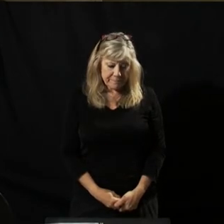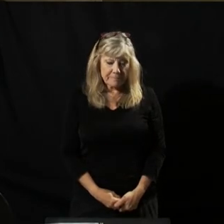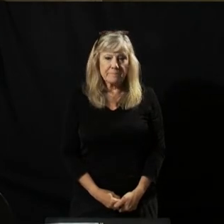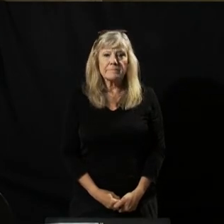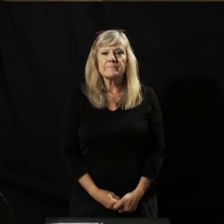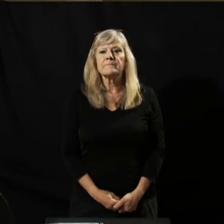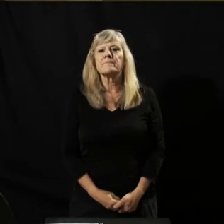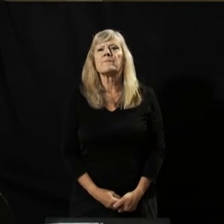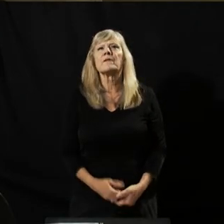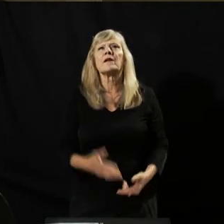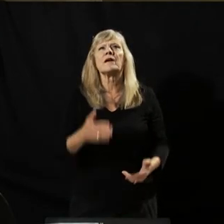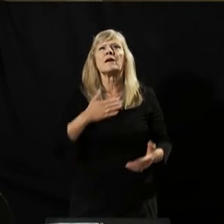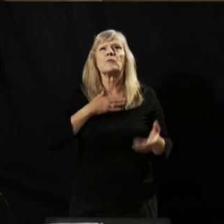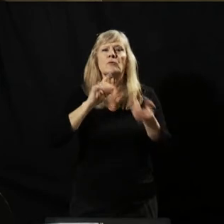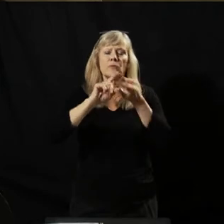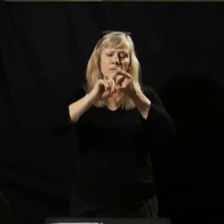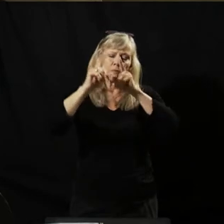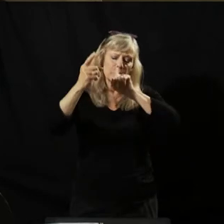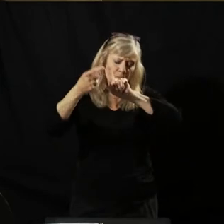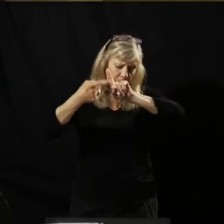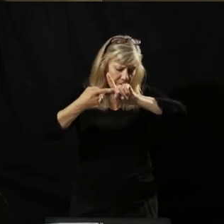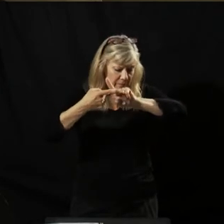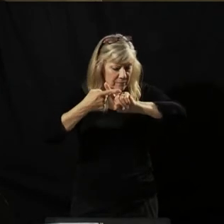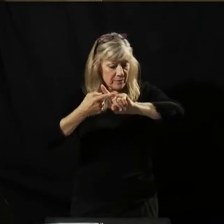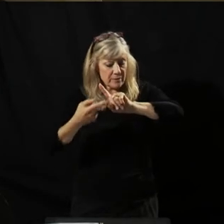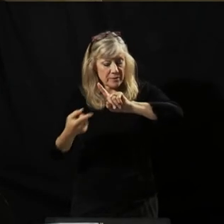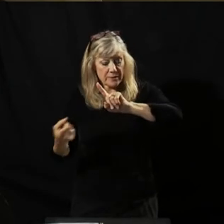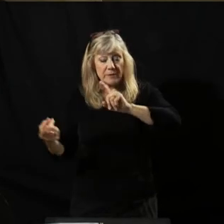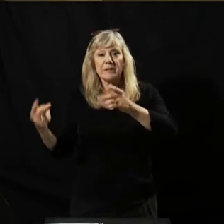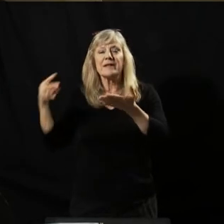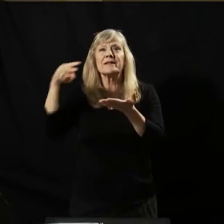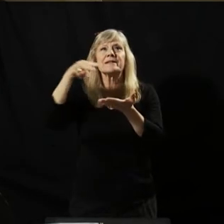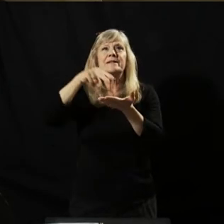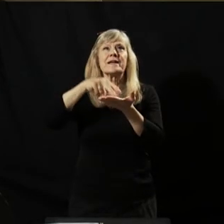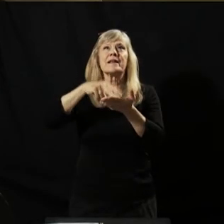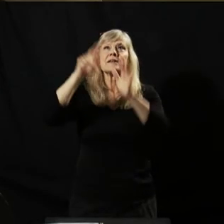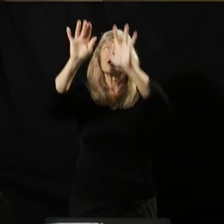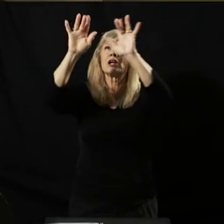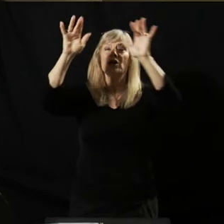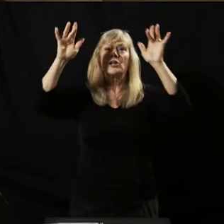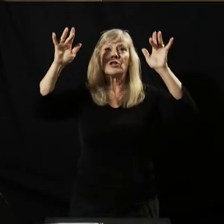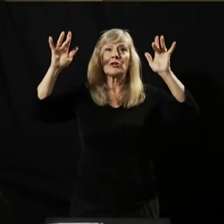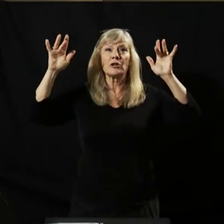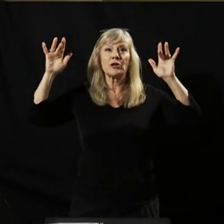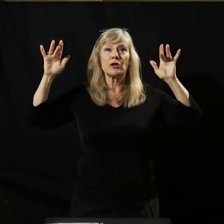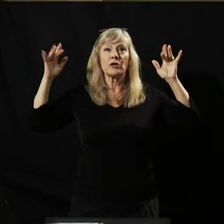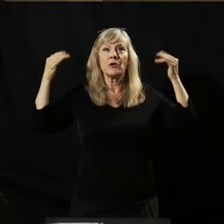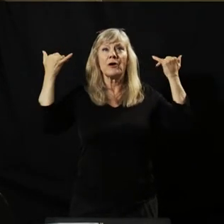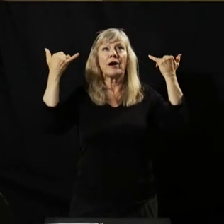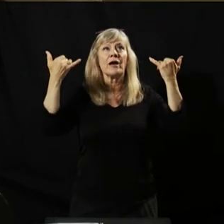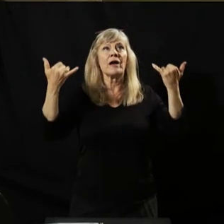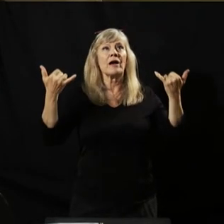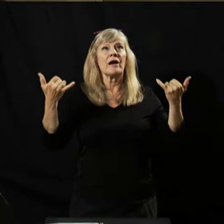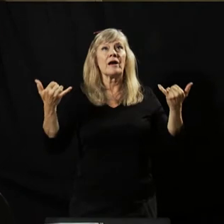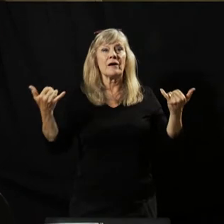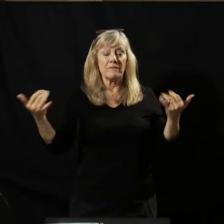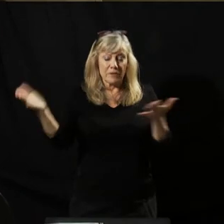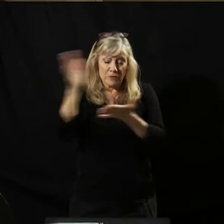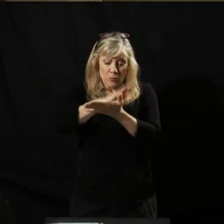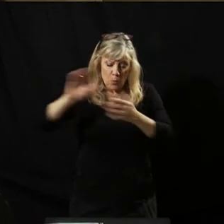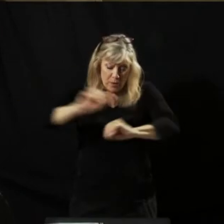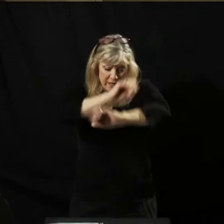Therefore, dearest friends, standing in the awesome glory of this holy light,